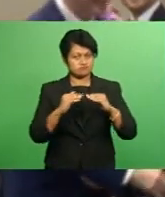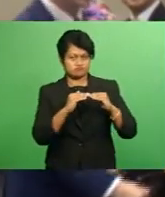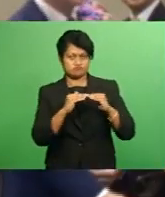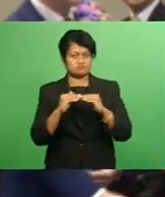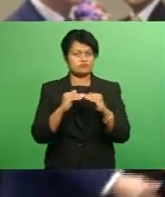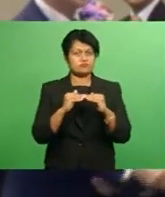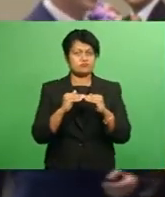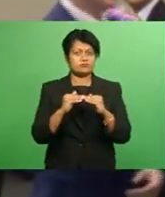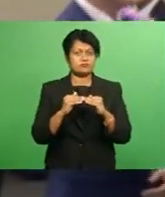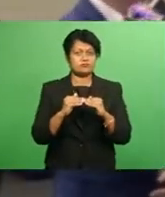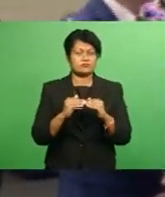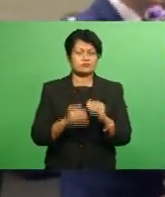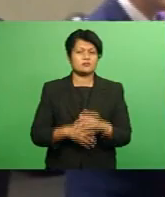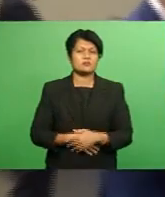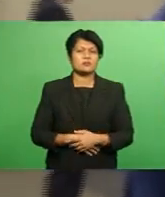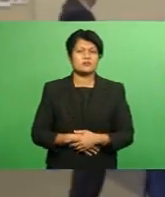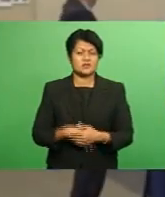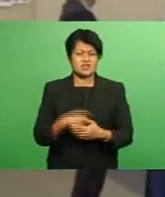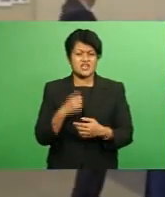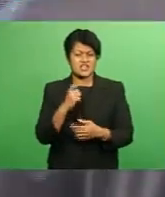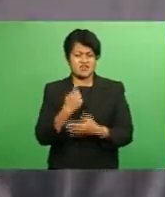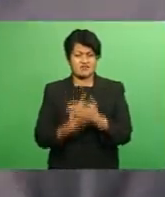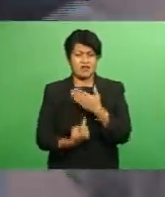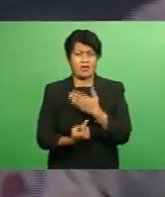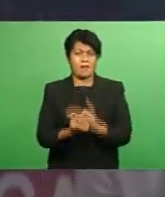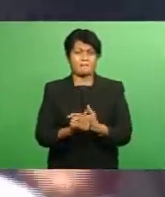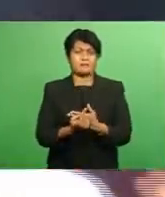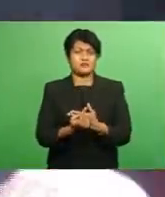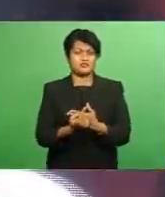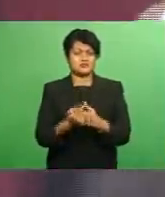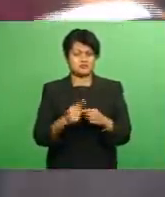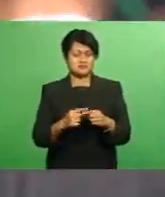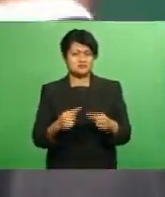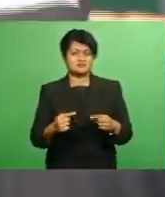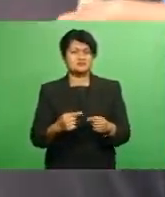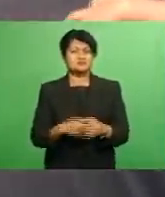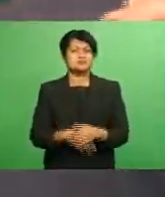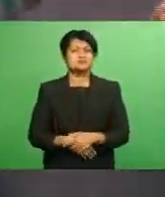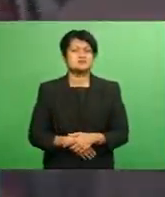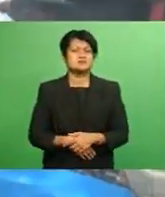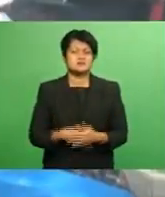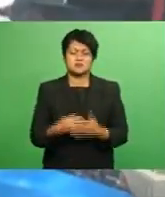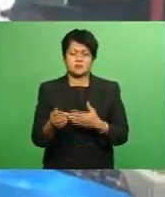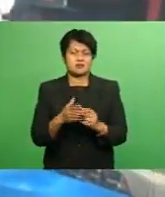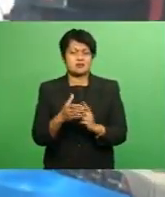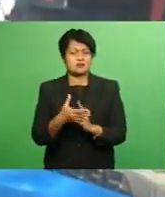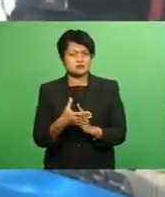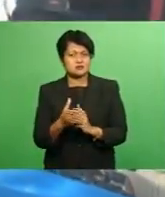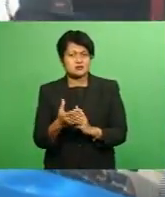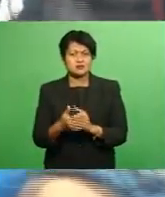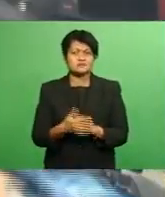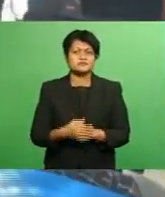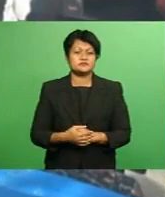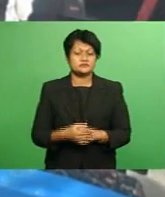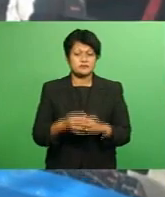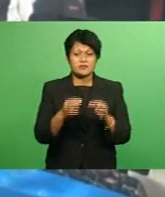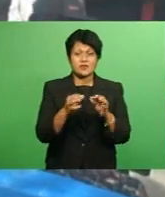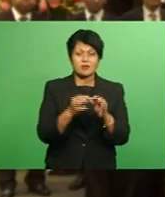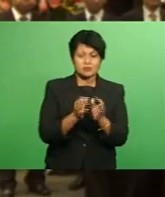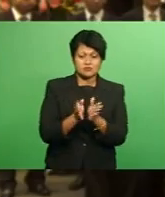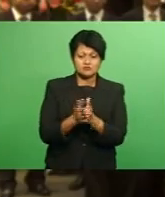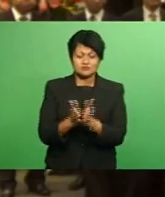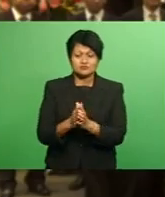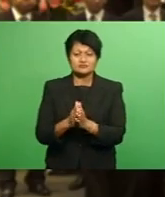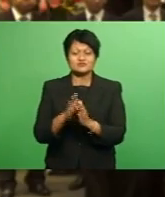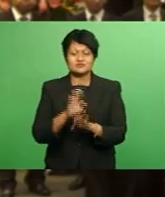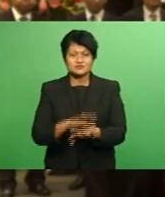religion, ethnicity, culture, or similar reason, including age. The bench book for children, developed